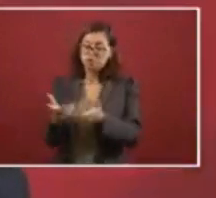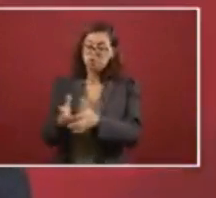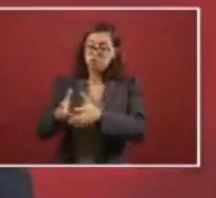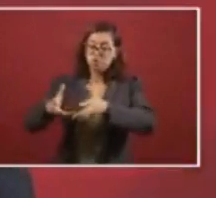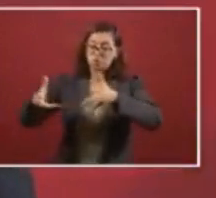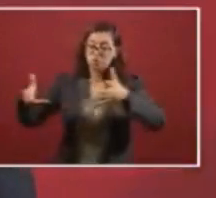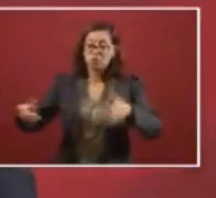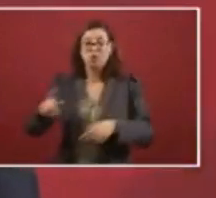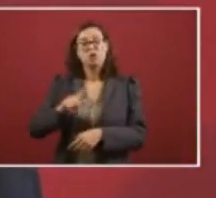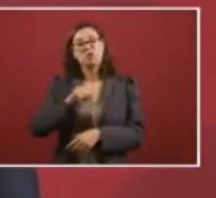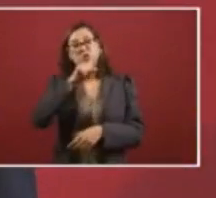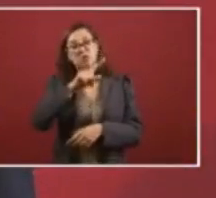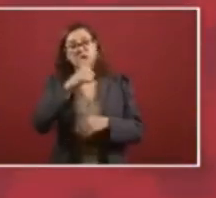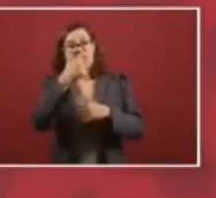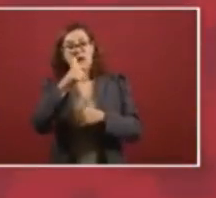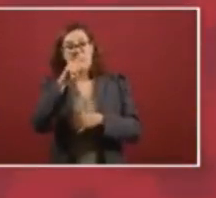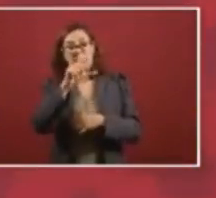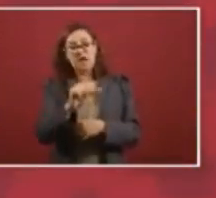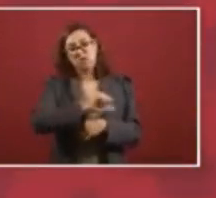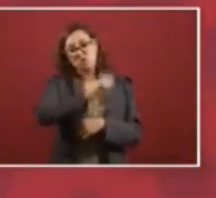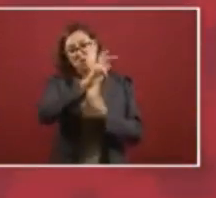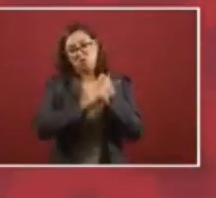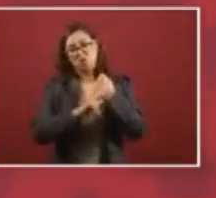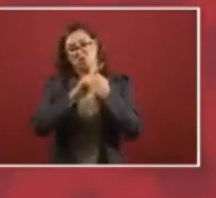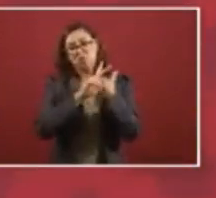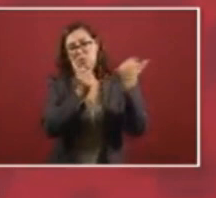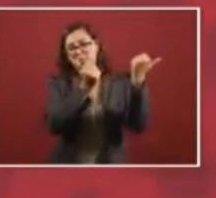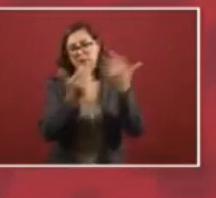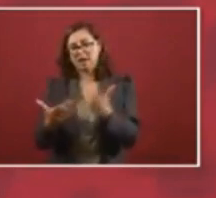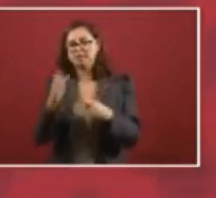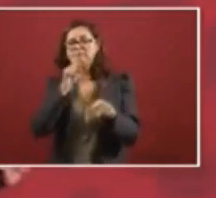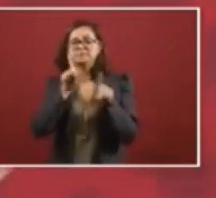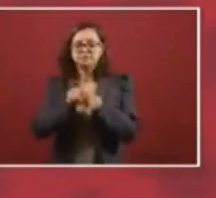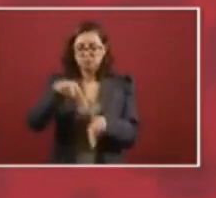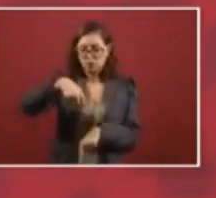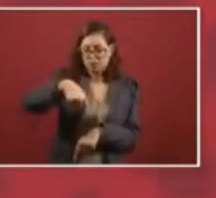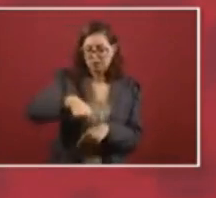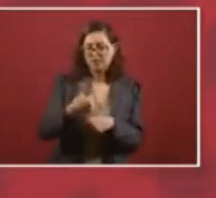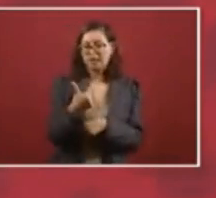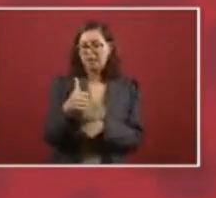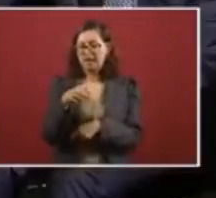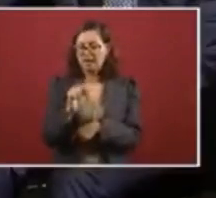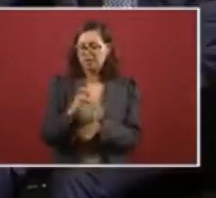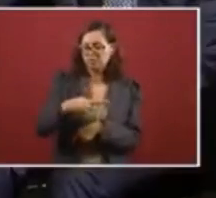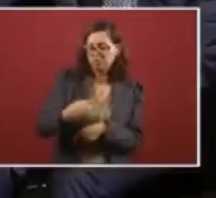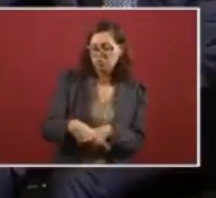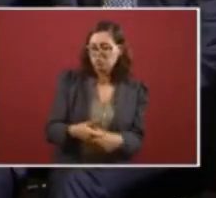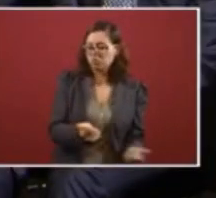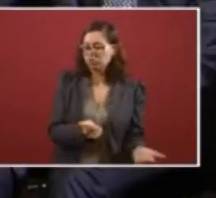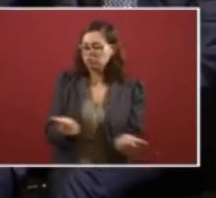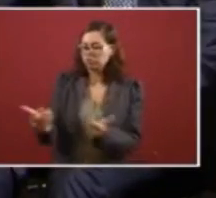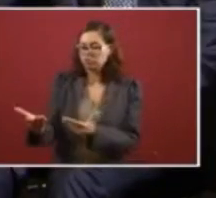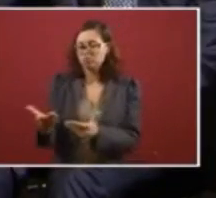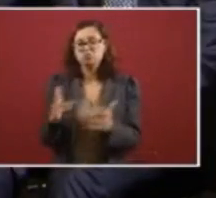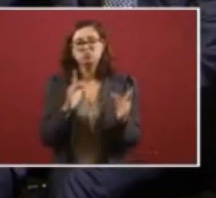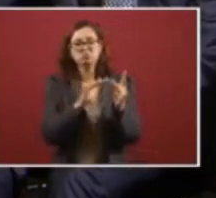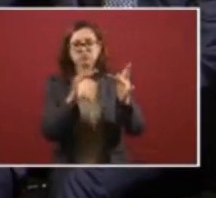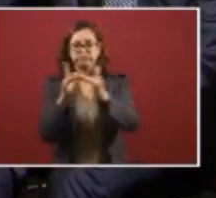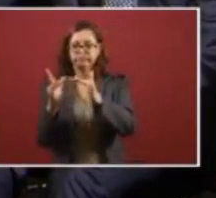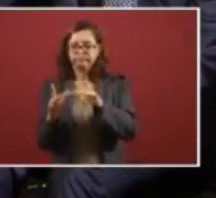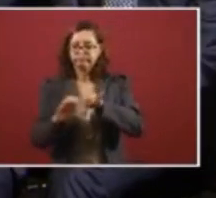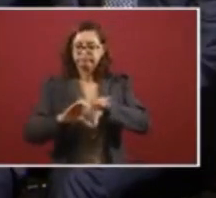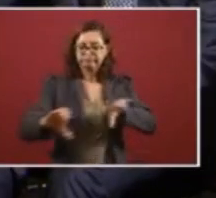because also the gas that is being imported and the gas that is national.